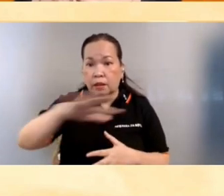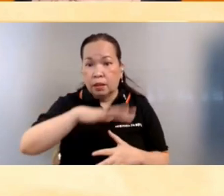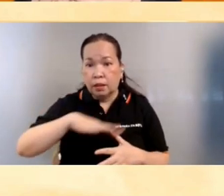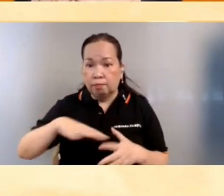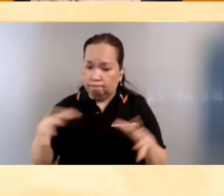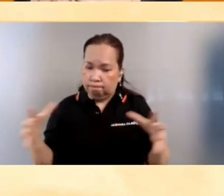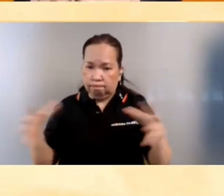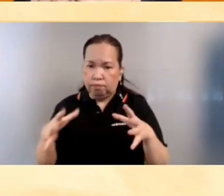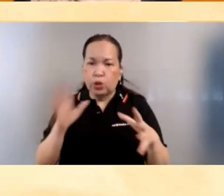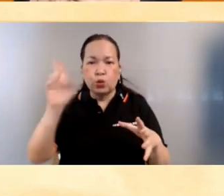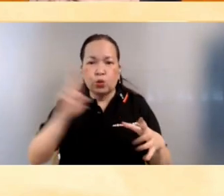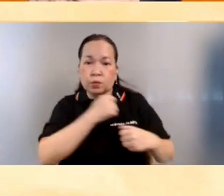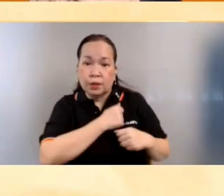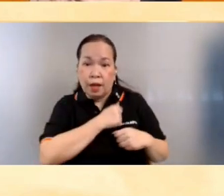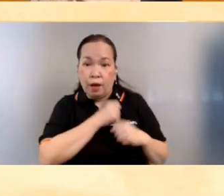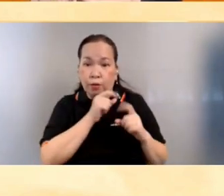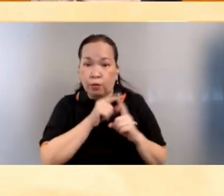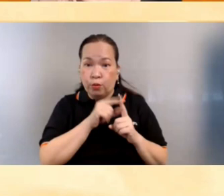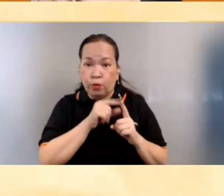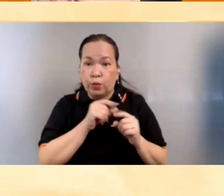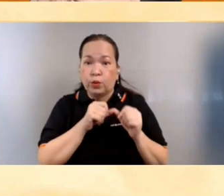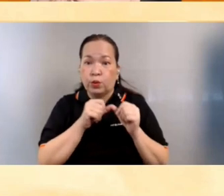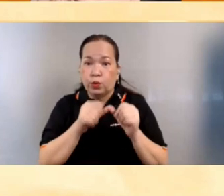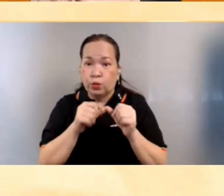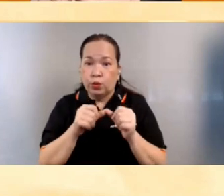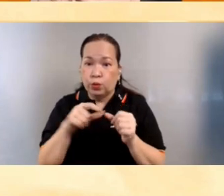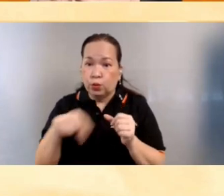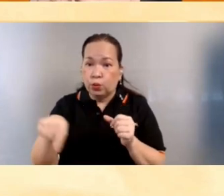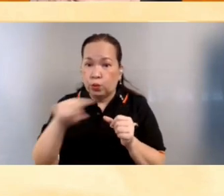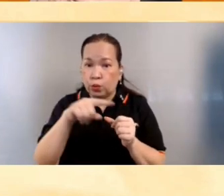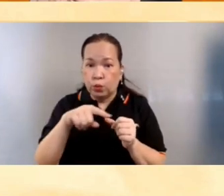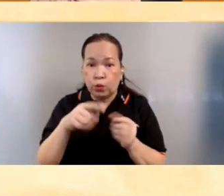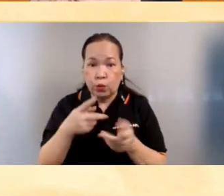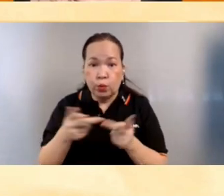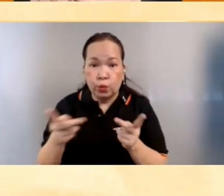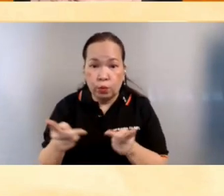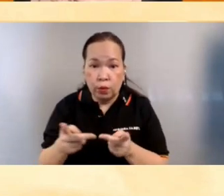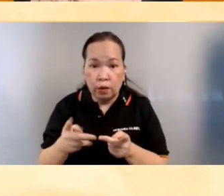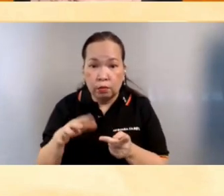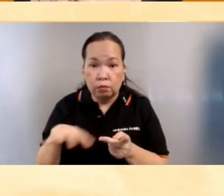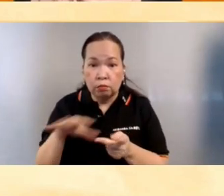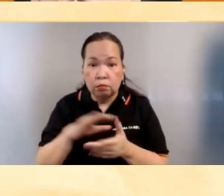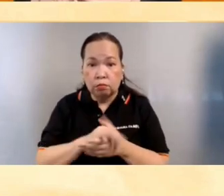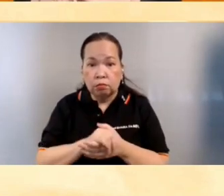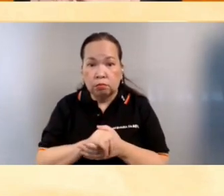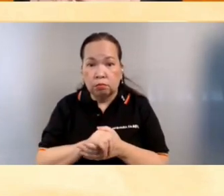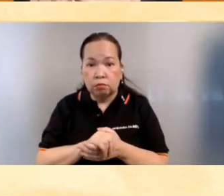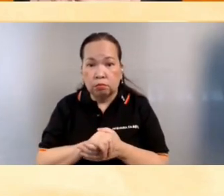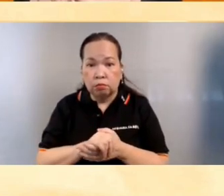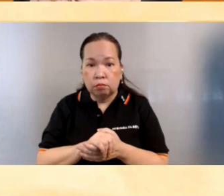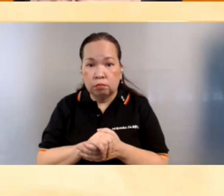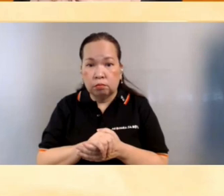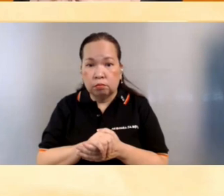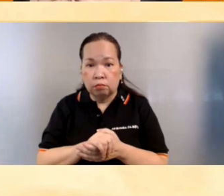collective term referring to the contiguous towns of Sharif Aguak, Pagatin in Datu Saudi, Ampatuan Town,